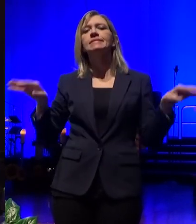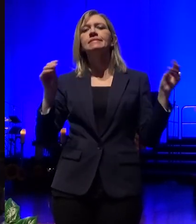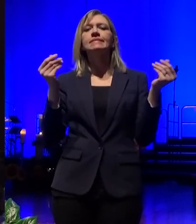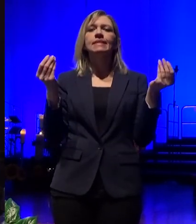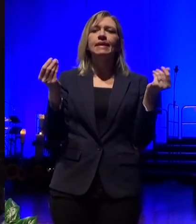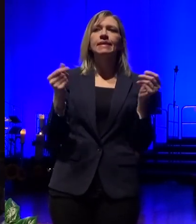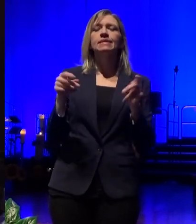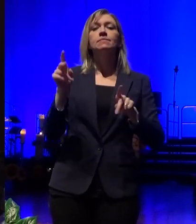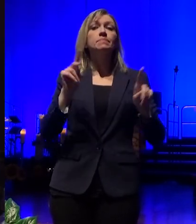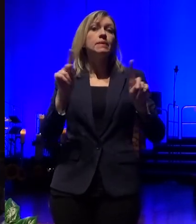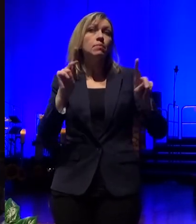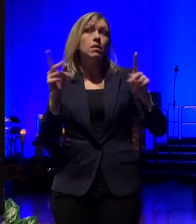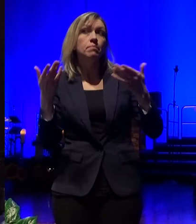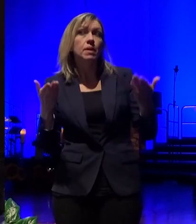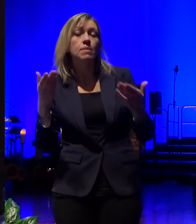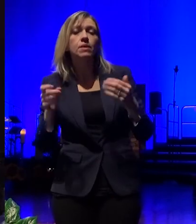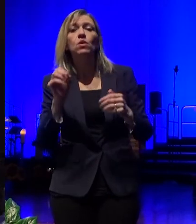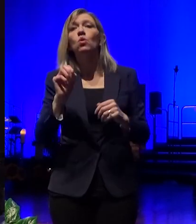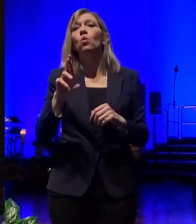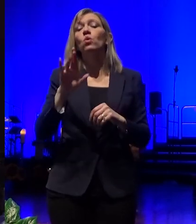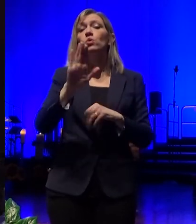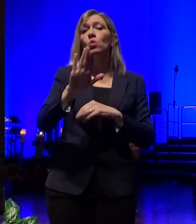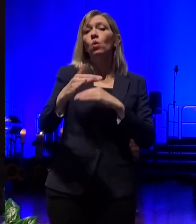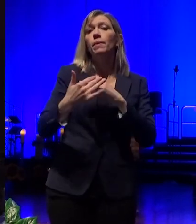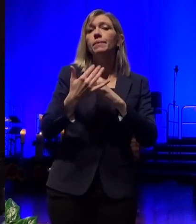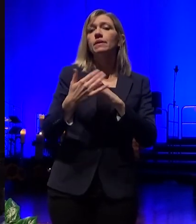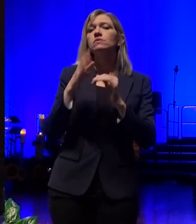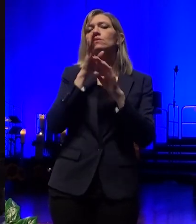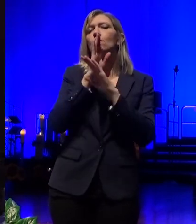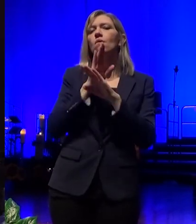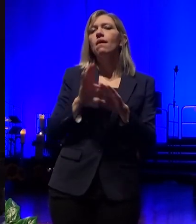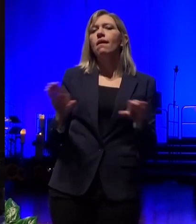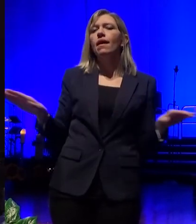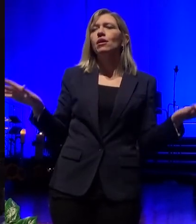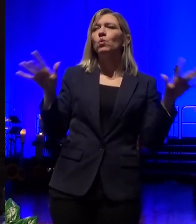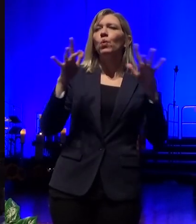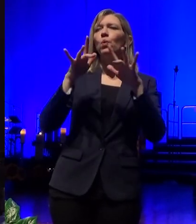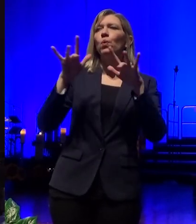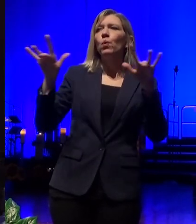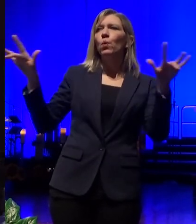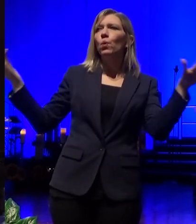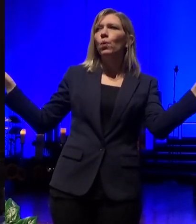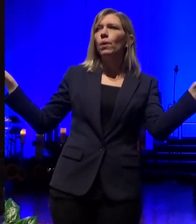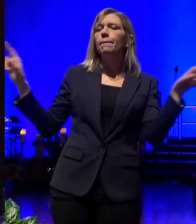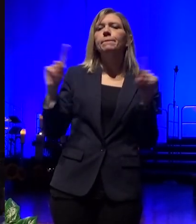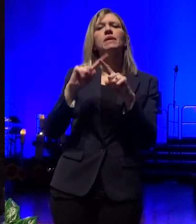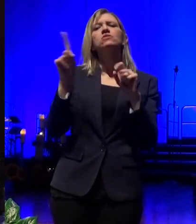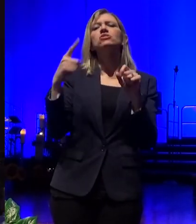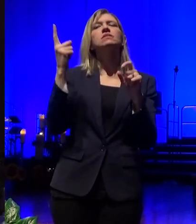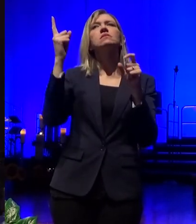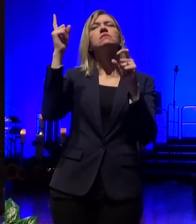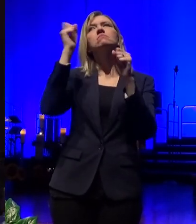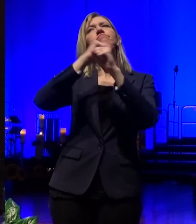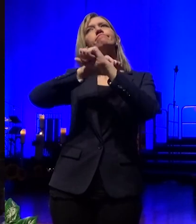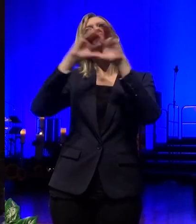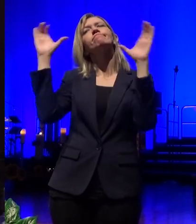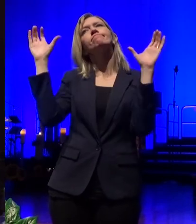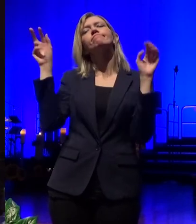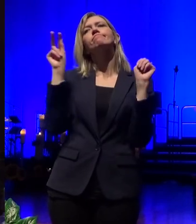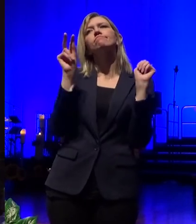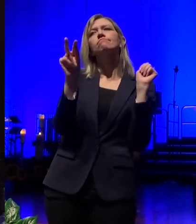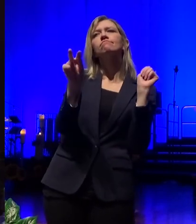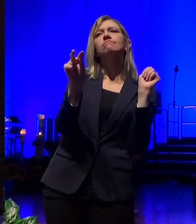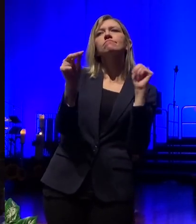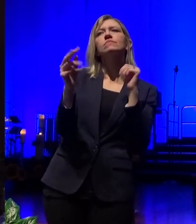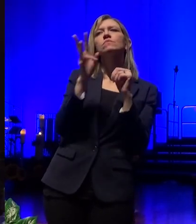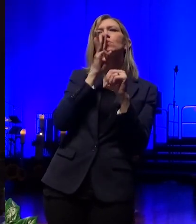and maybe there's people on the beach or maybe your beach is a quiet beach with nobody around. But just imagine, see yourself looking down